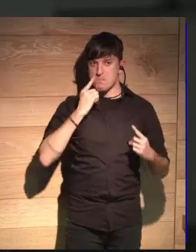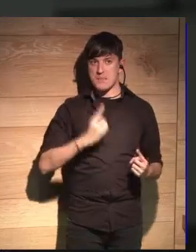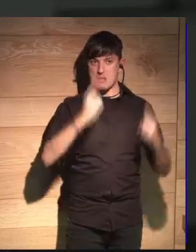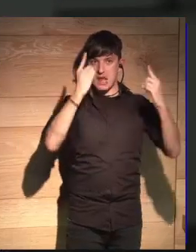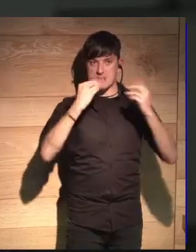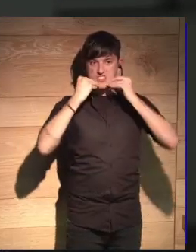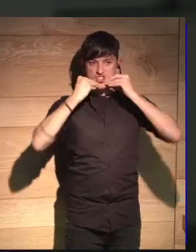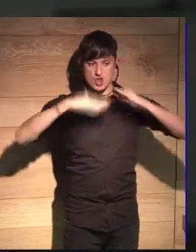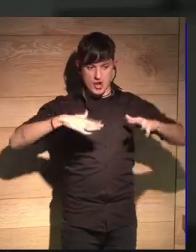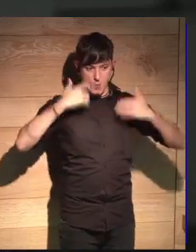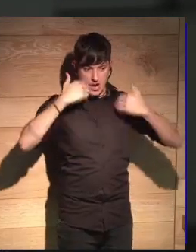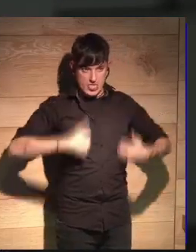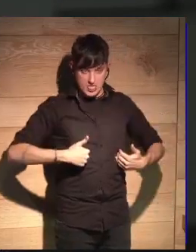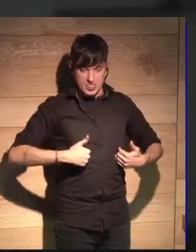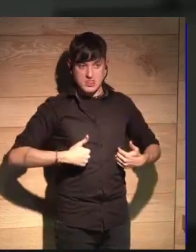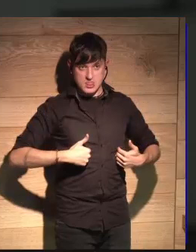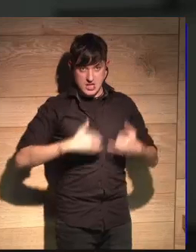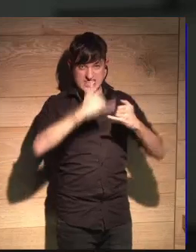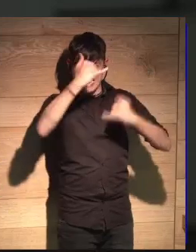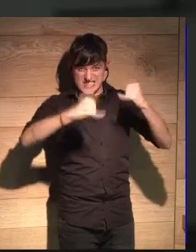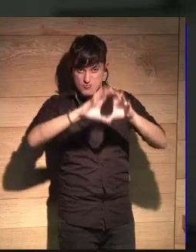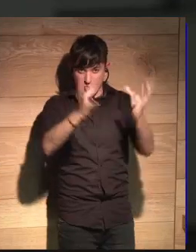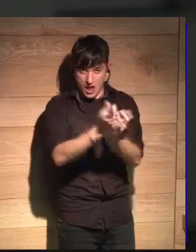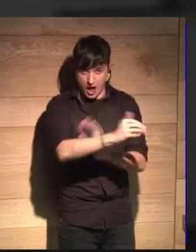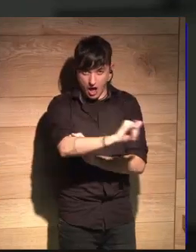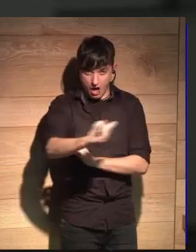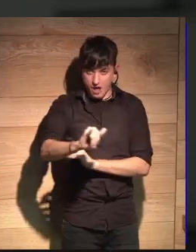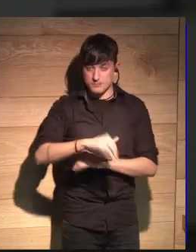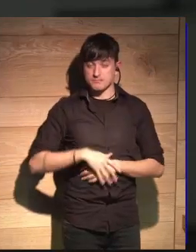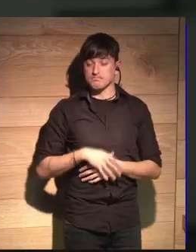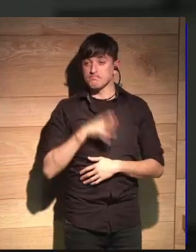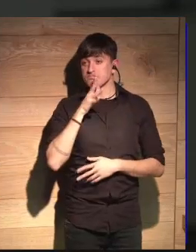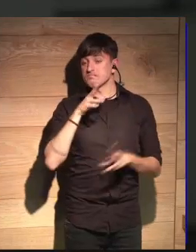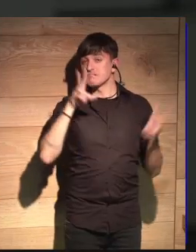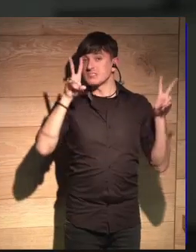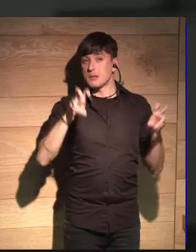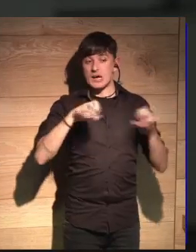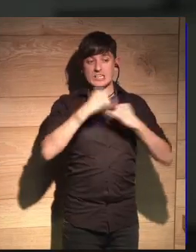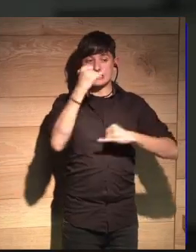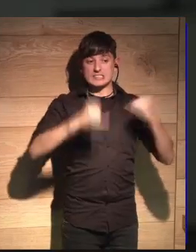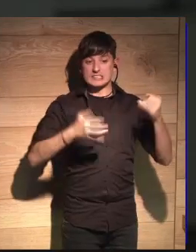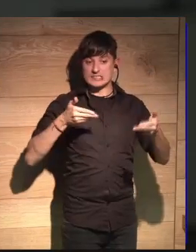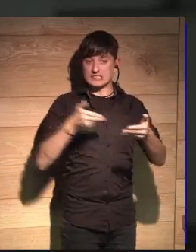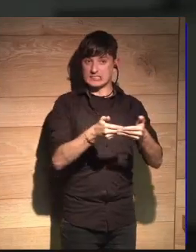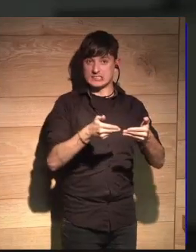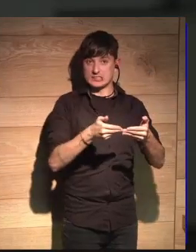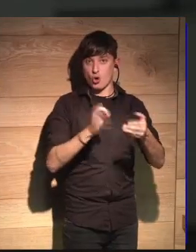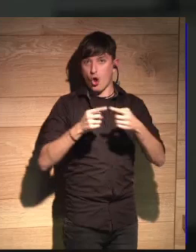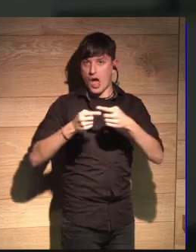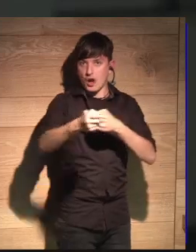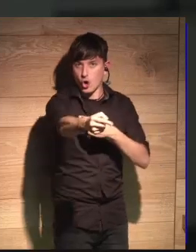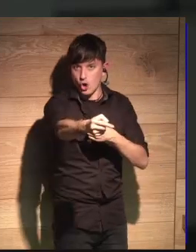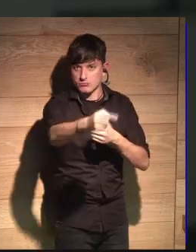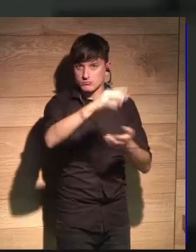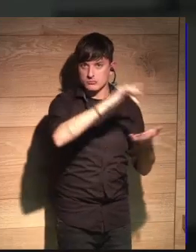world crises. And then on the question of short-term crises versus long-term crises, some of my